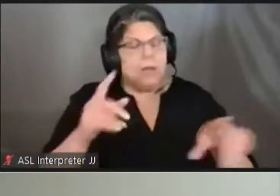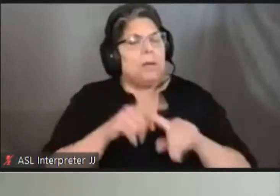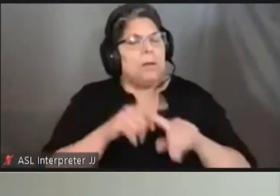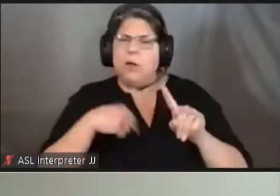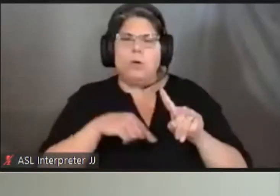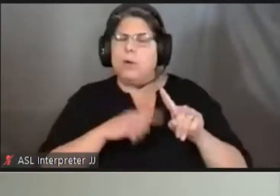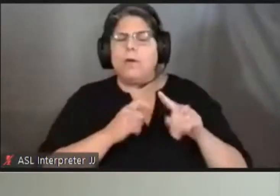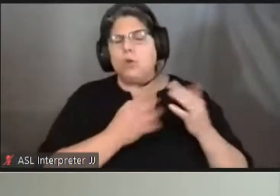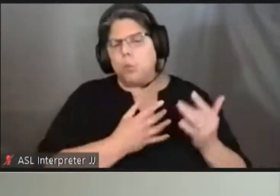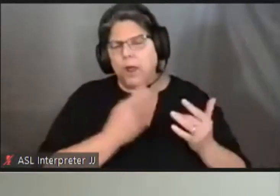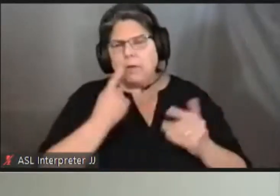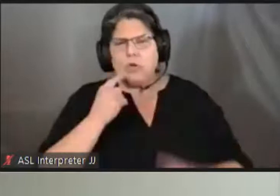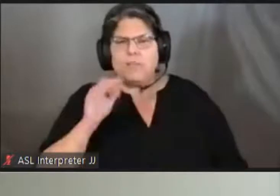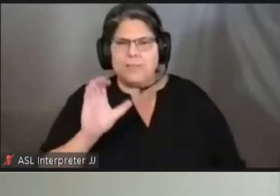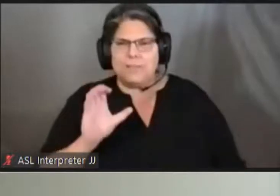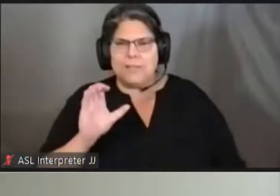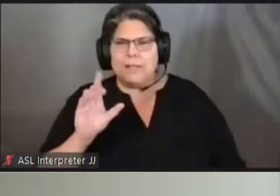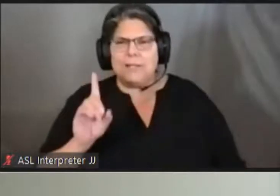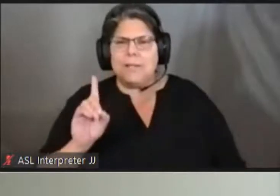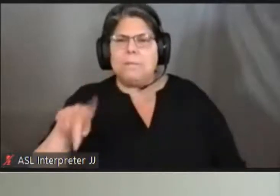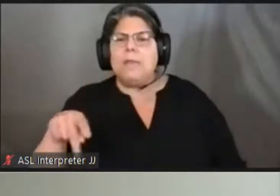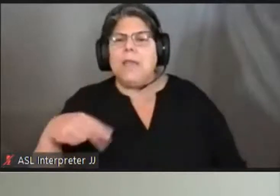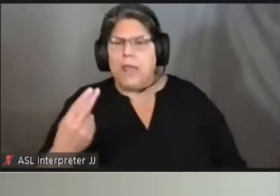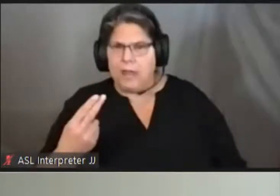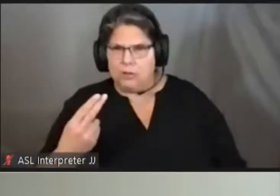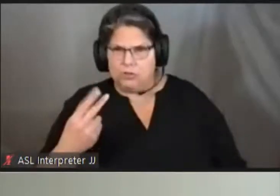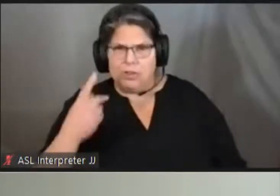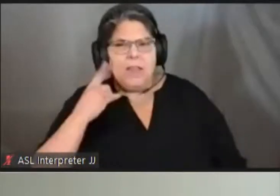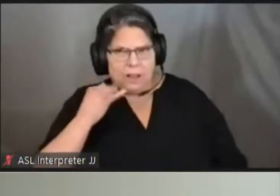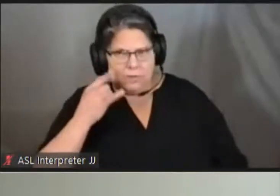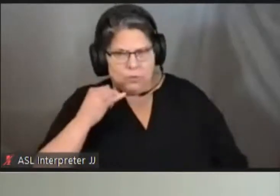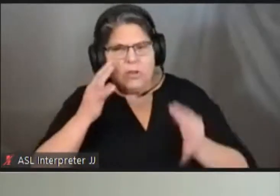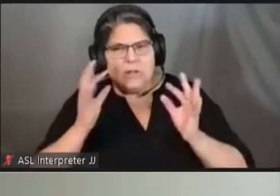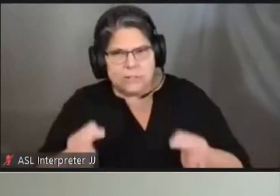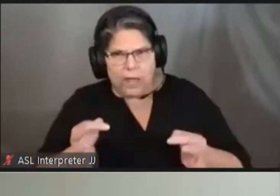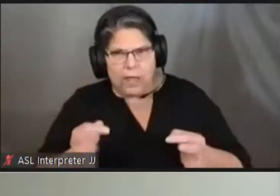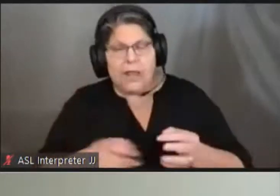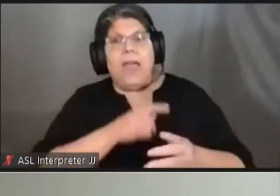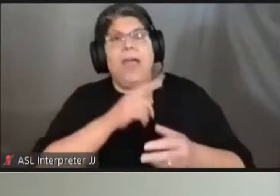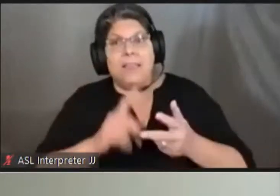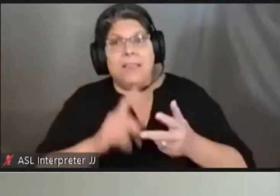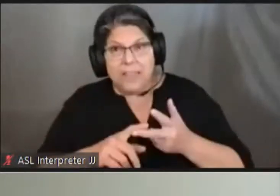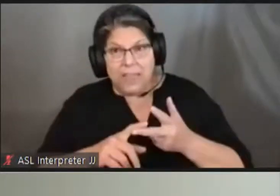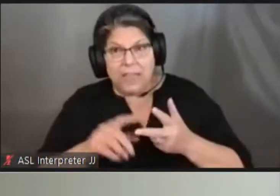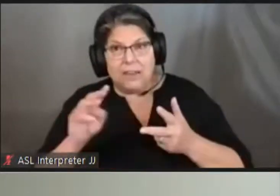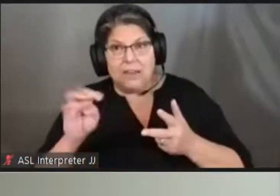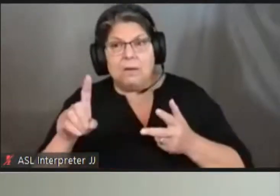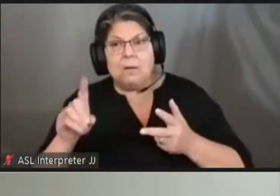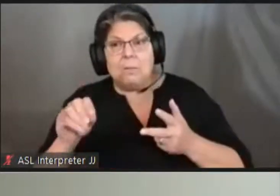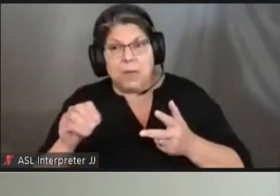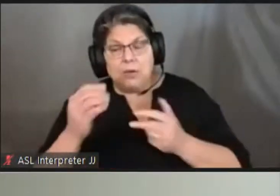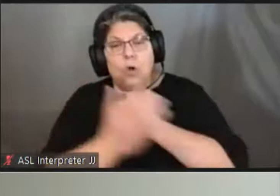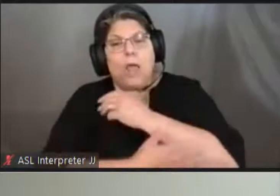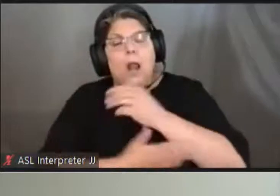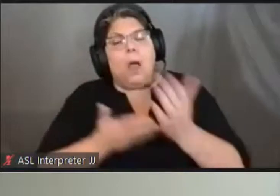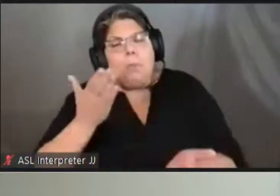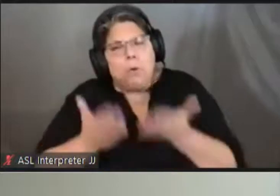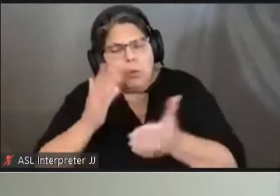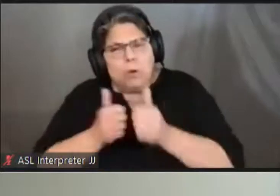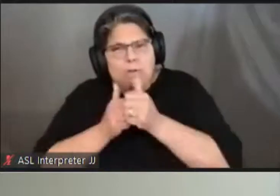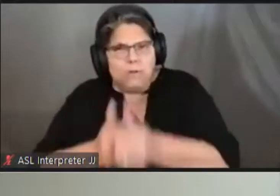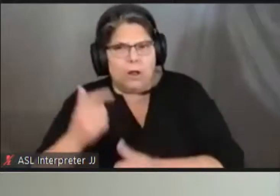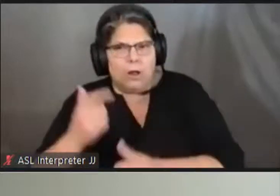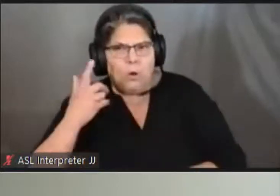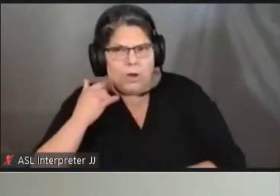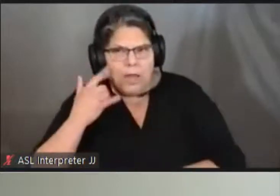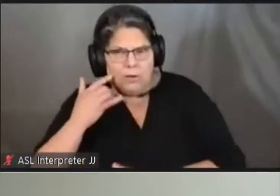for CDPH to do that, and then Mendocino County will most likely follow suit. We